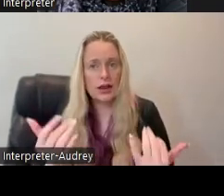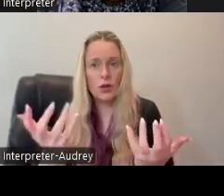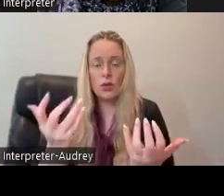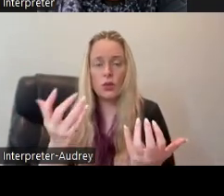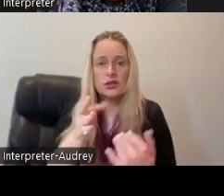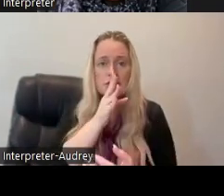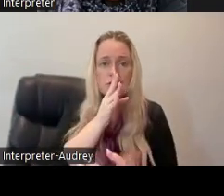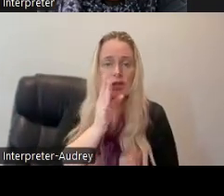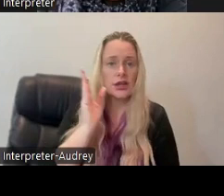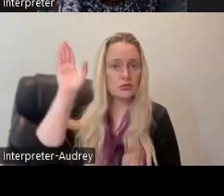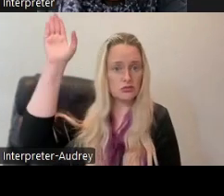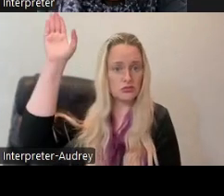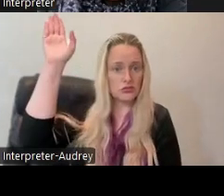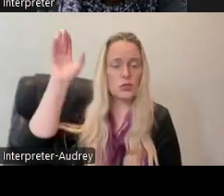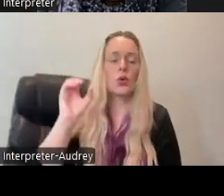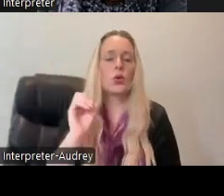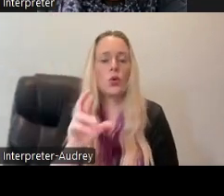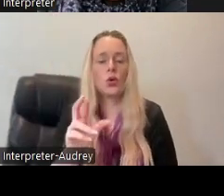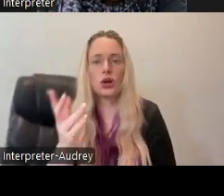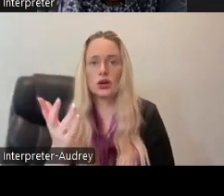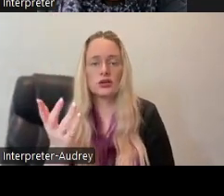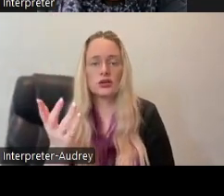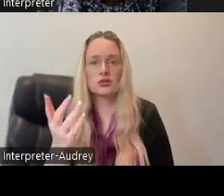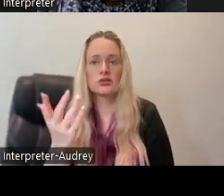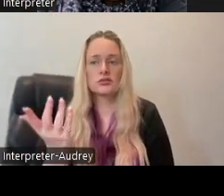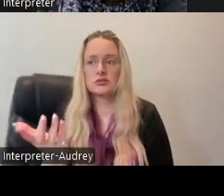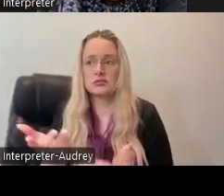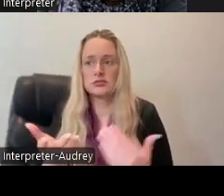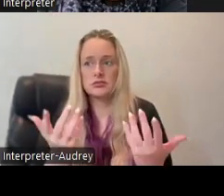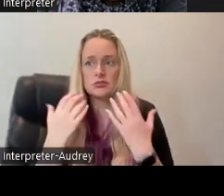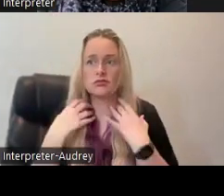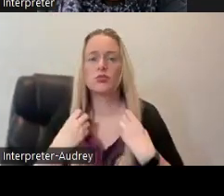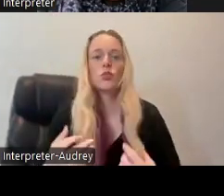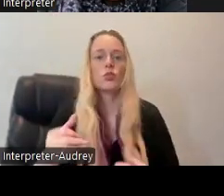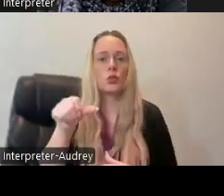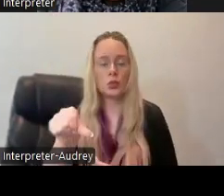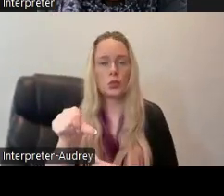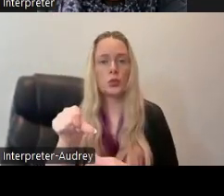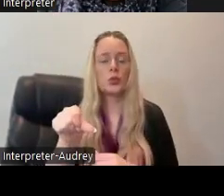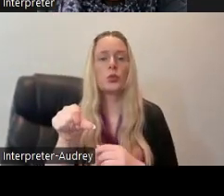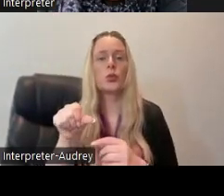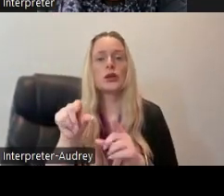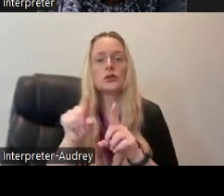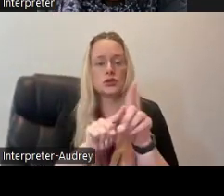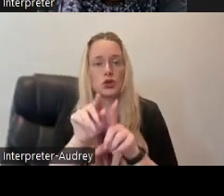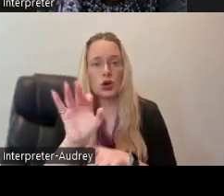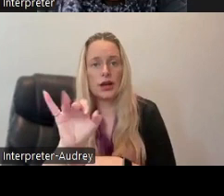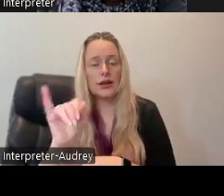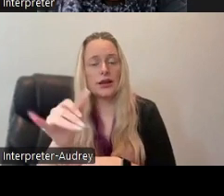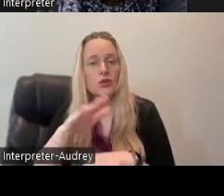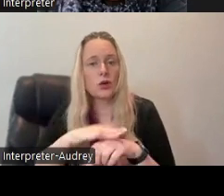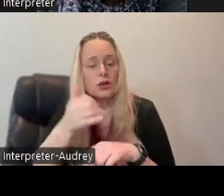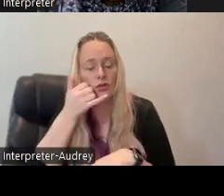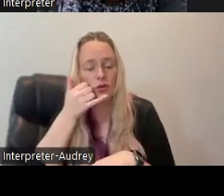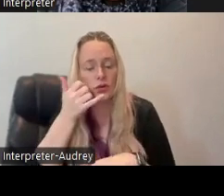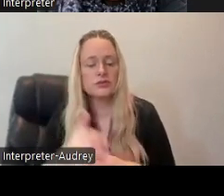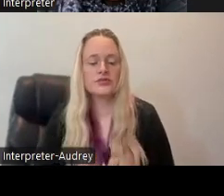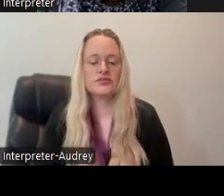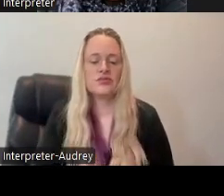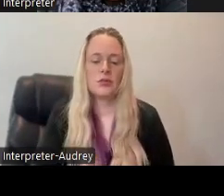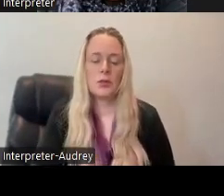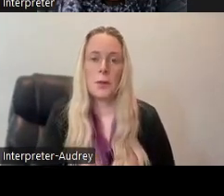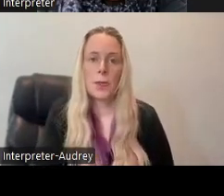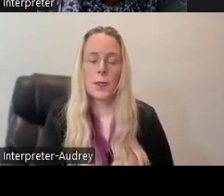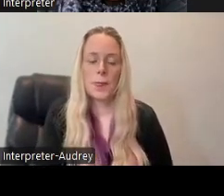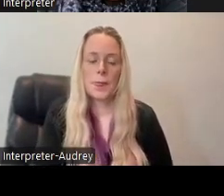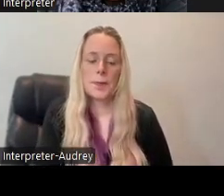speak? Please raise your hand or press *9 if you're on by telephone.